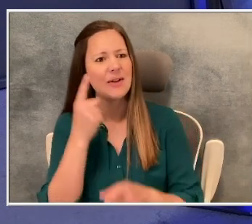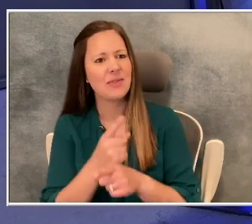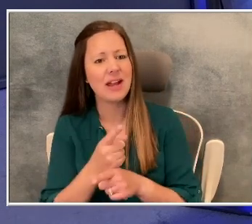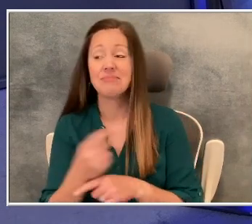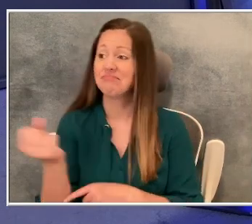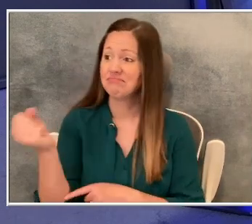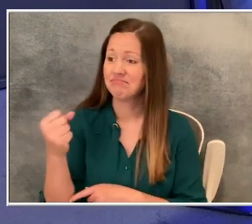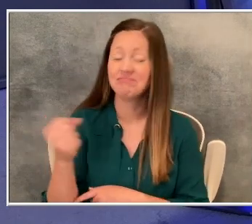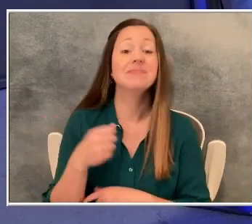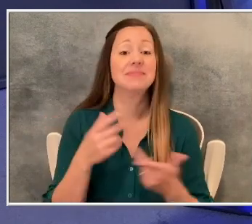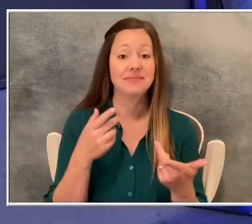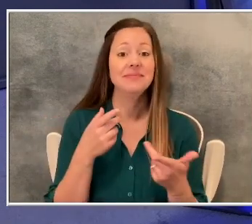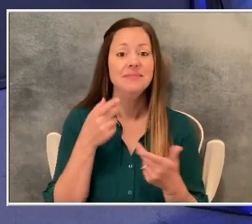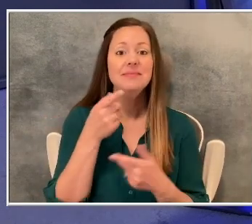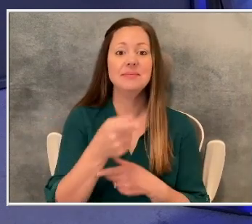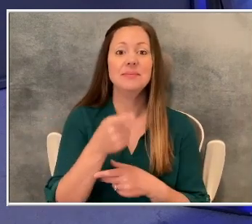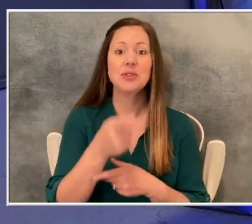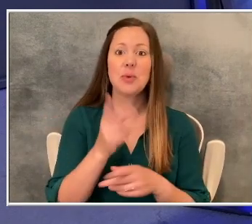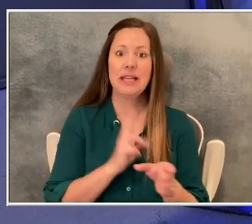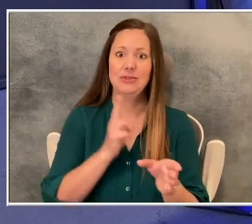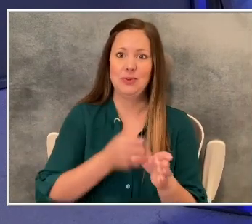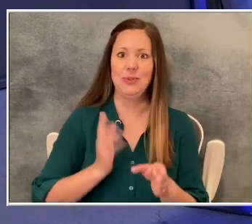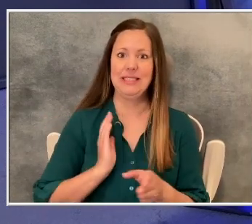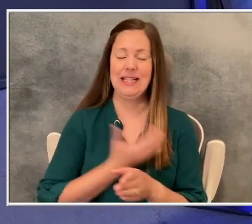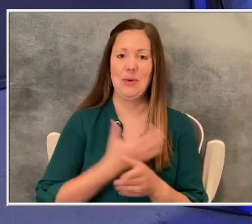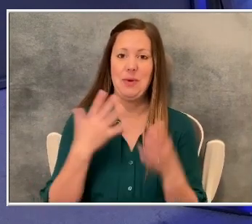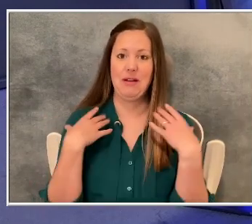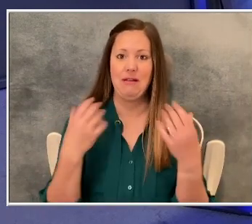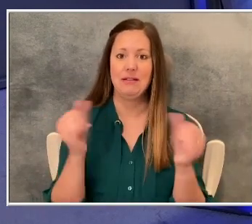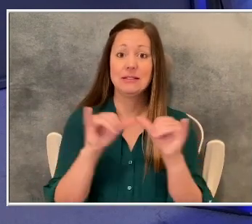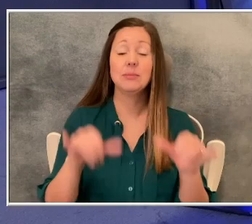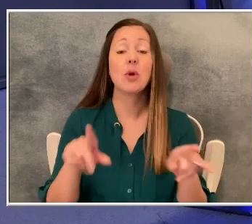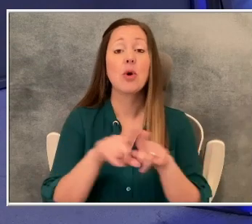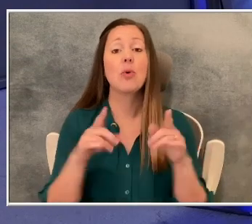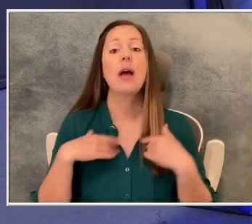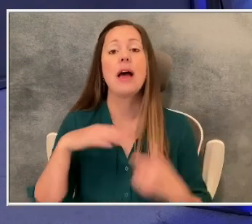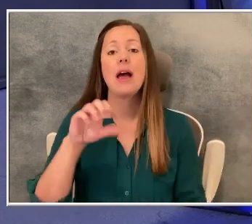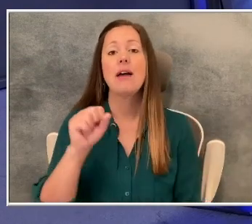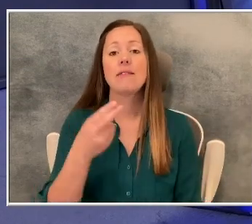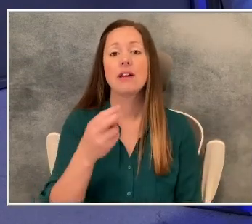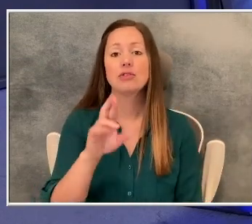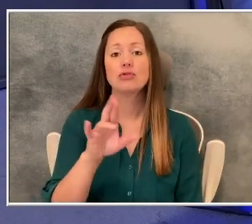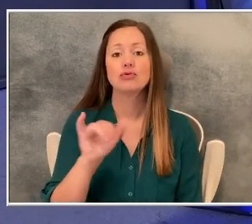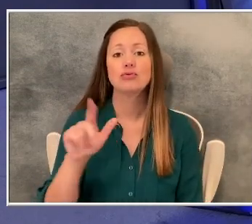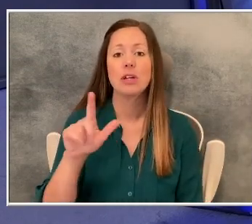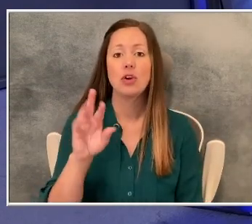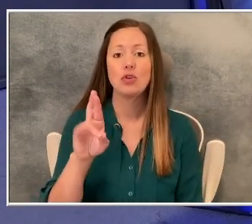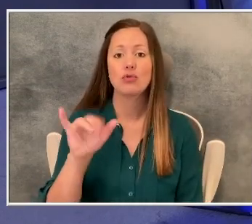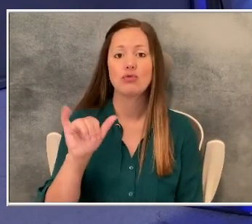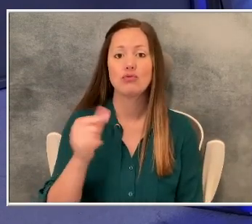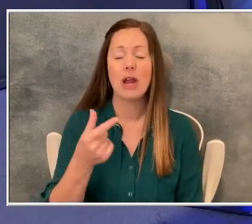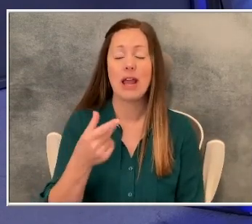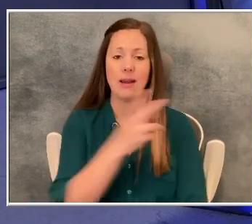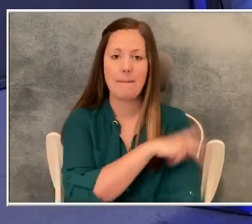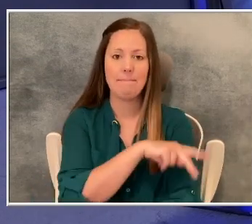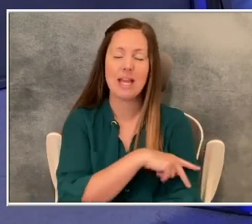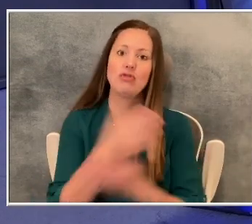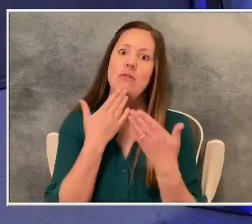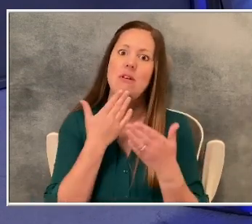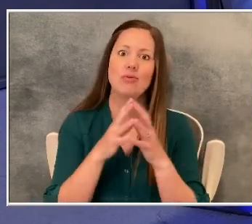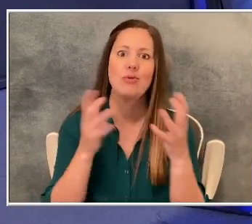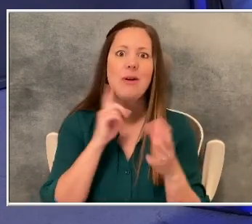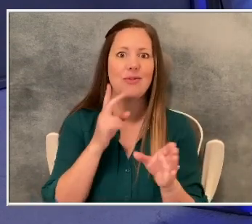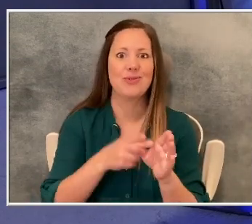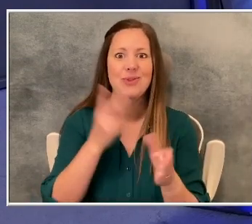us here at the health system. We also have Sheryl Craig, one of Dr. Biggs' patients. Welcome to the program. Thank you for coming and telling us